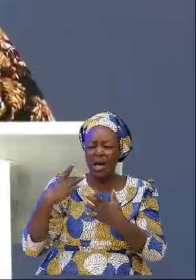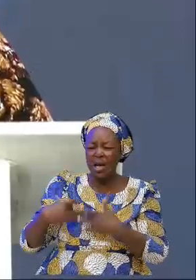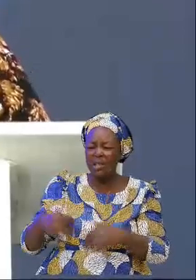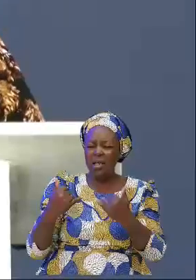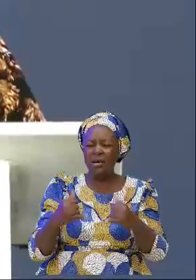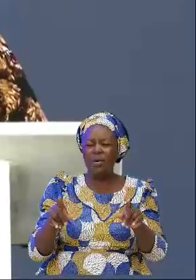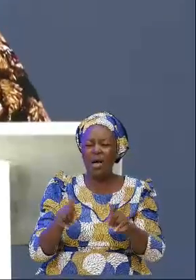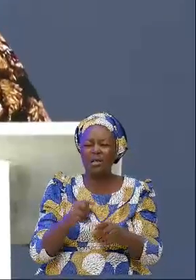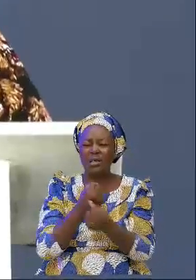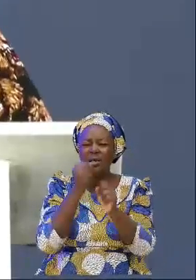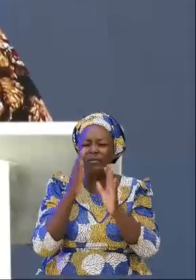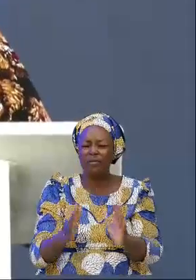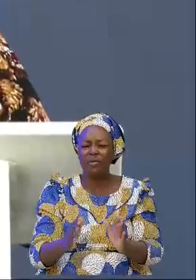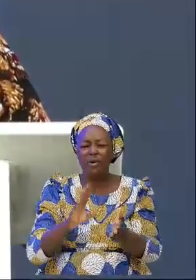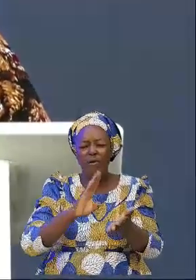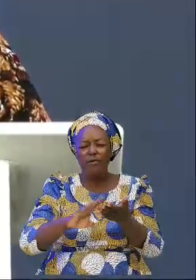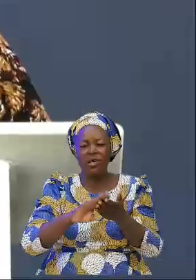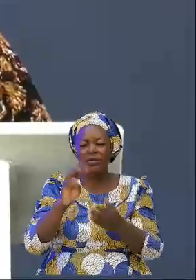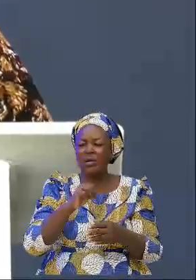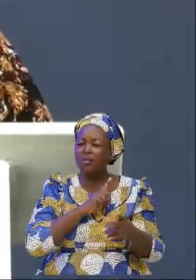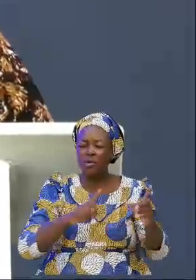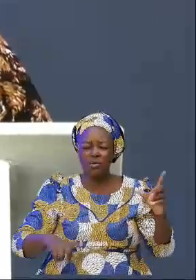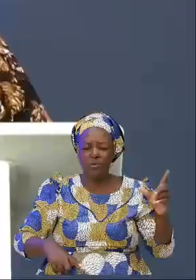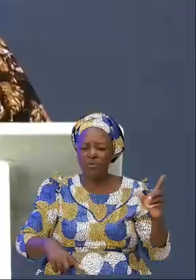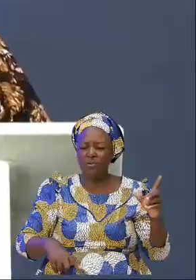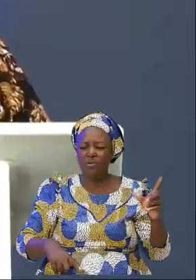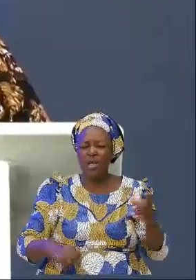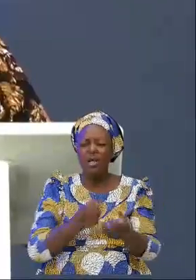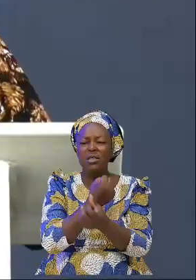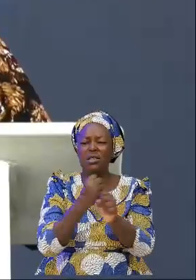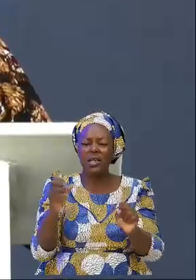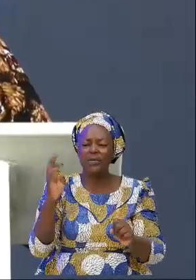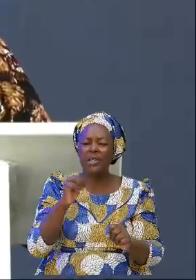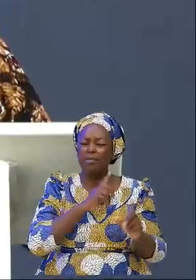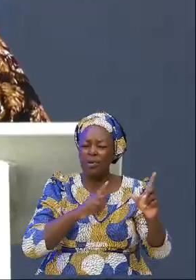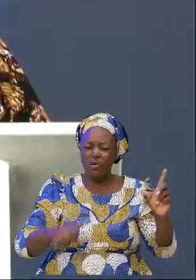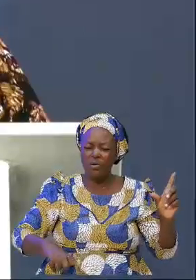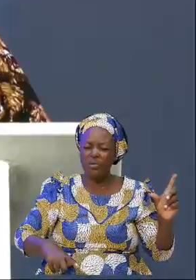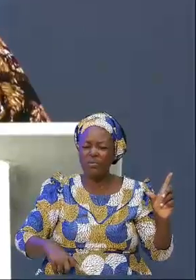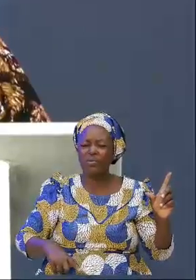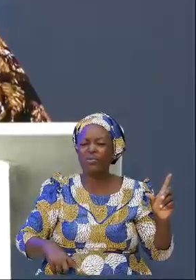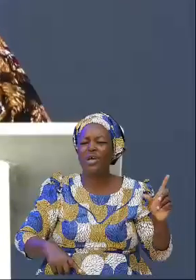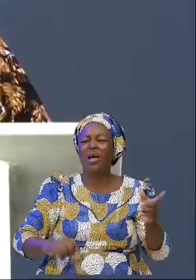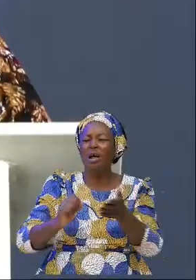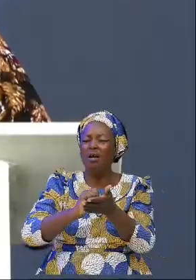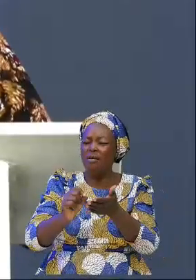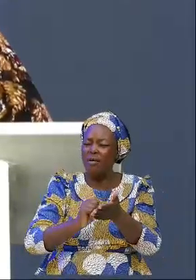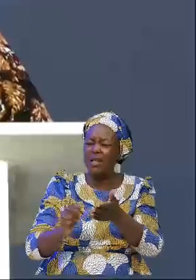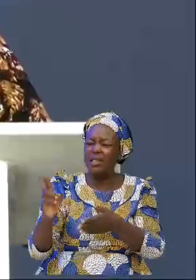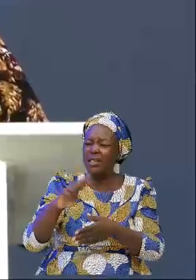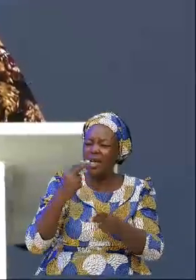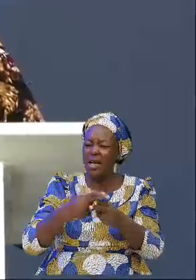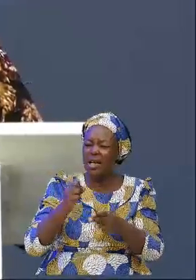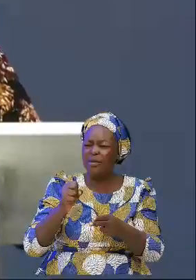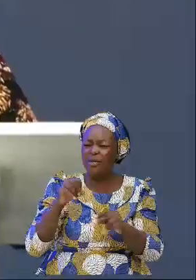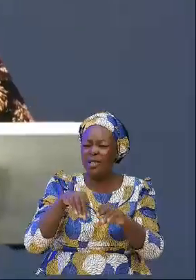receiving Christ into their hearts now as Savior. Forgive them, Lord. Save